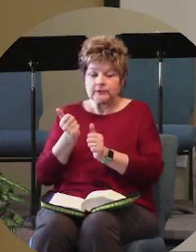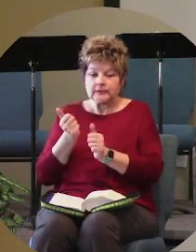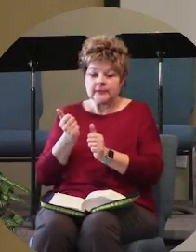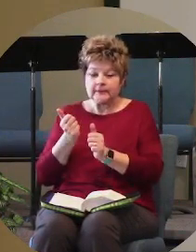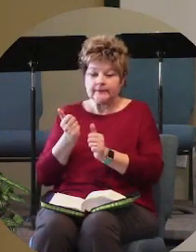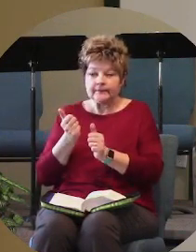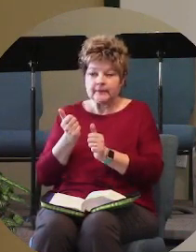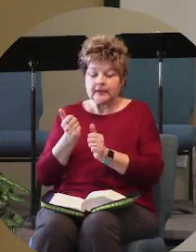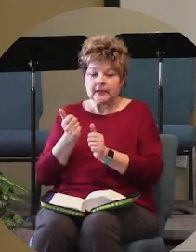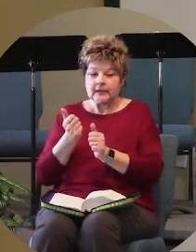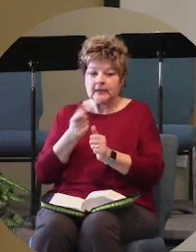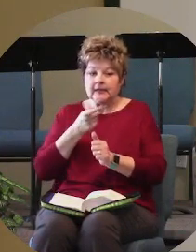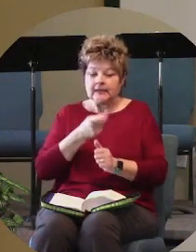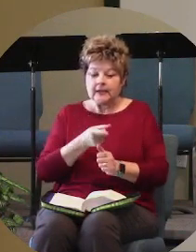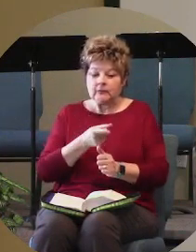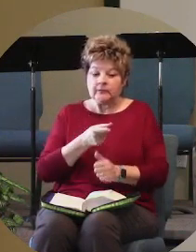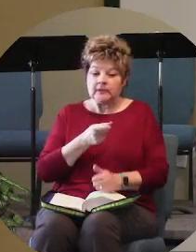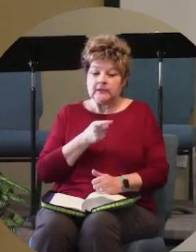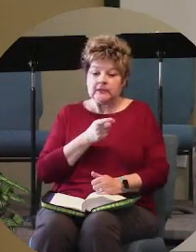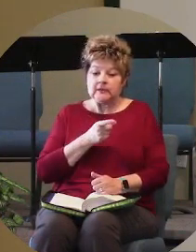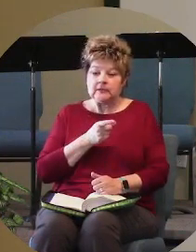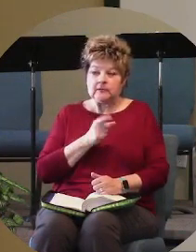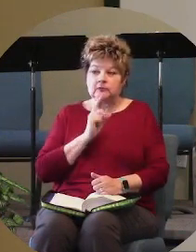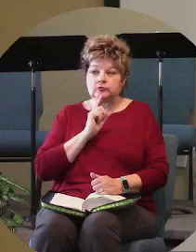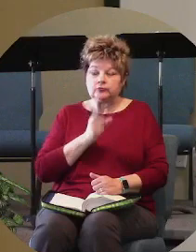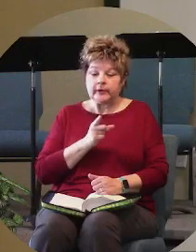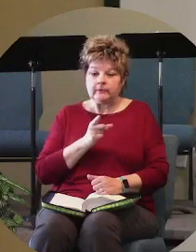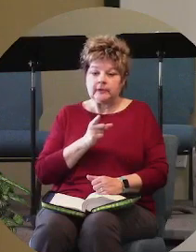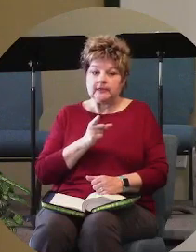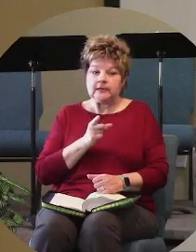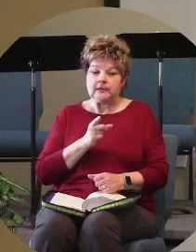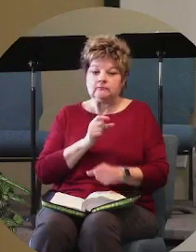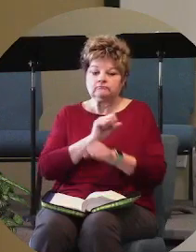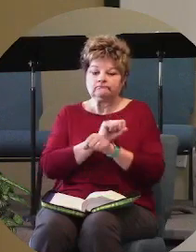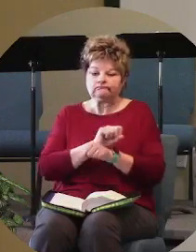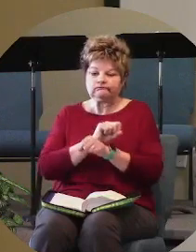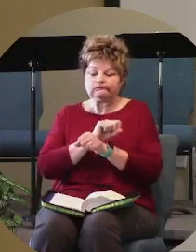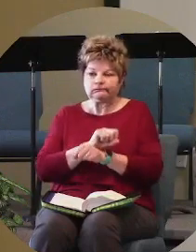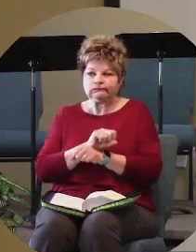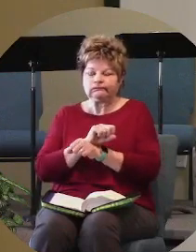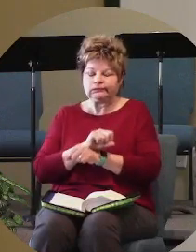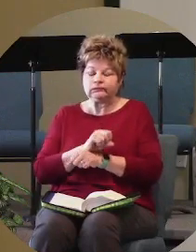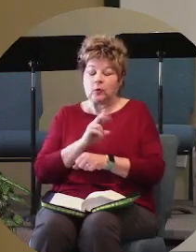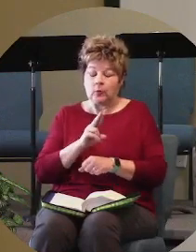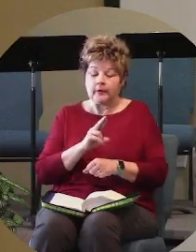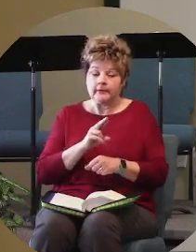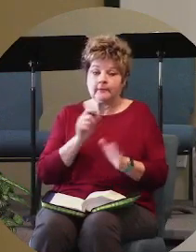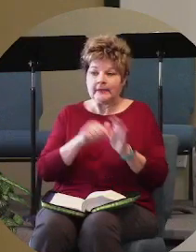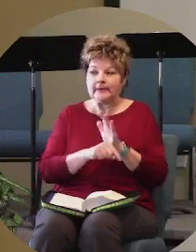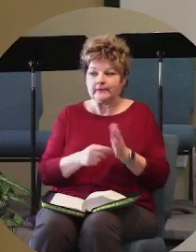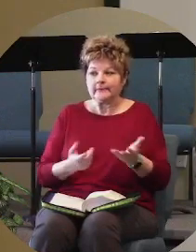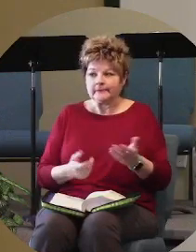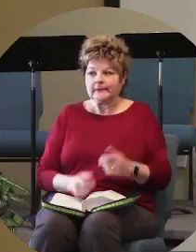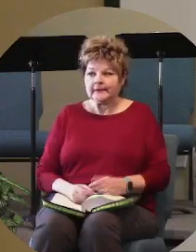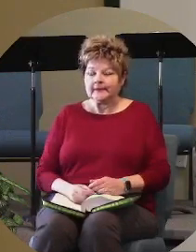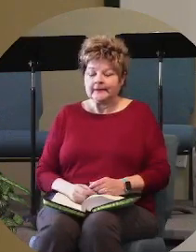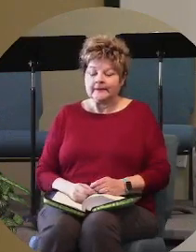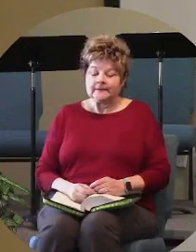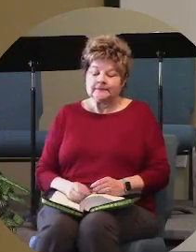either be extremely oppressed or they would be martyred. They would be put to death. And so he